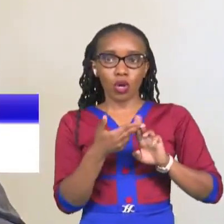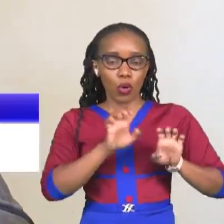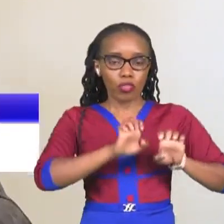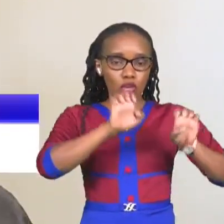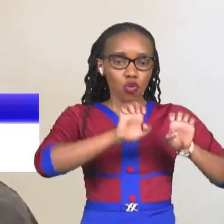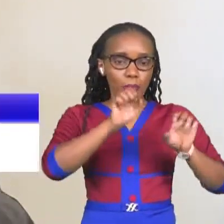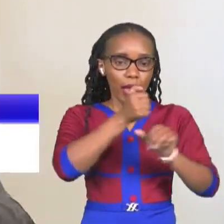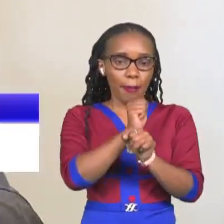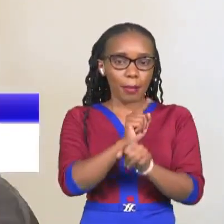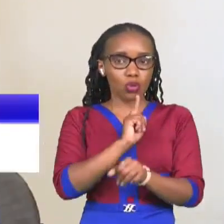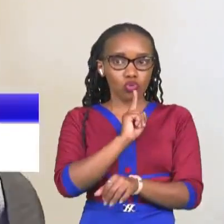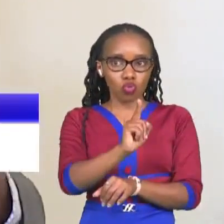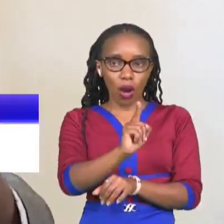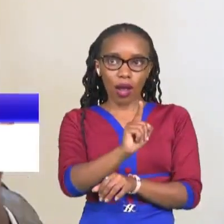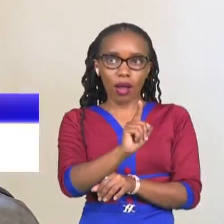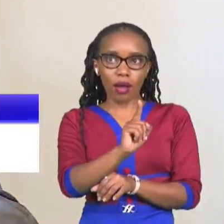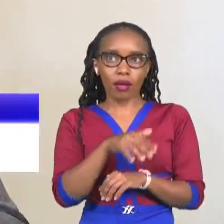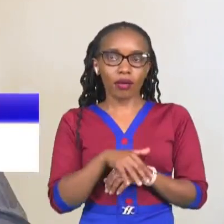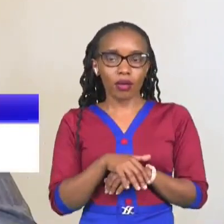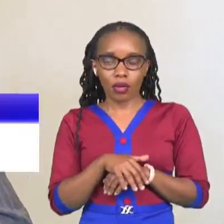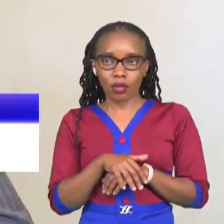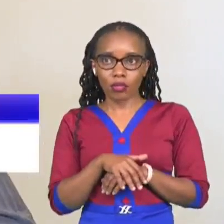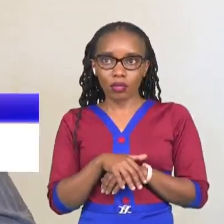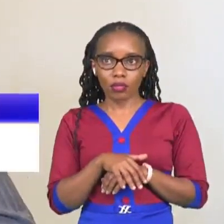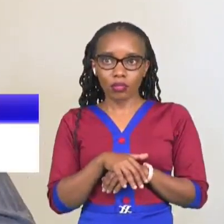sure that he did not get cut off